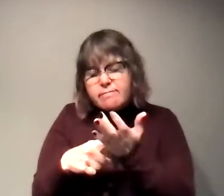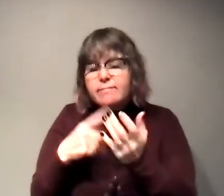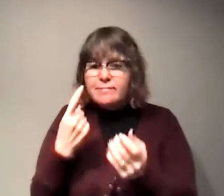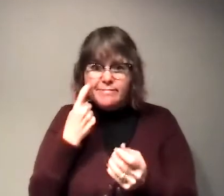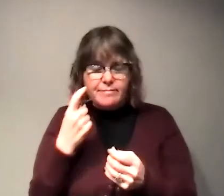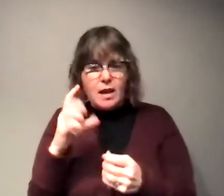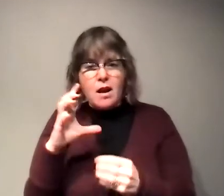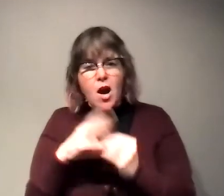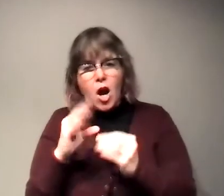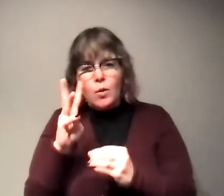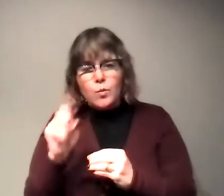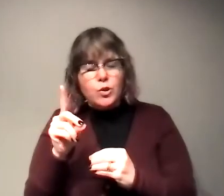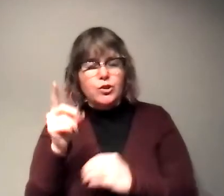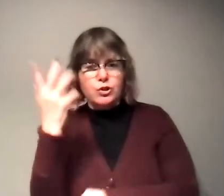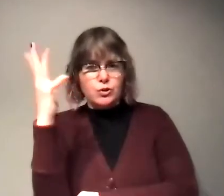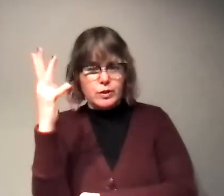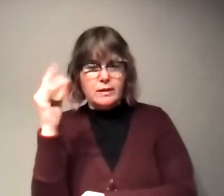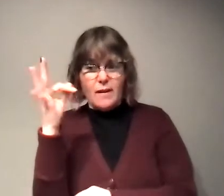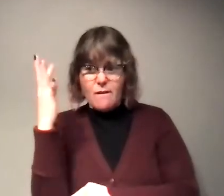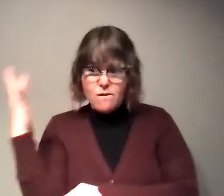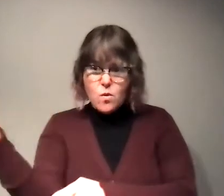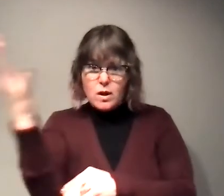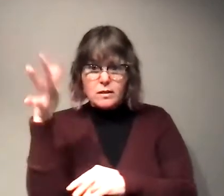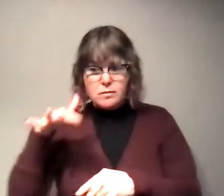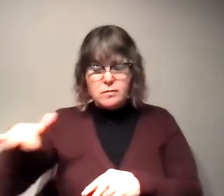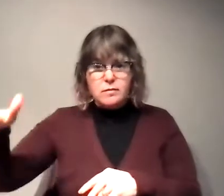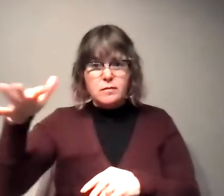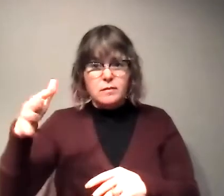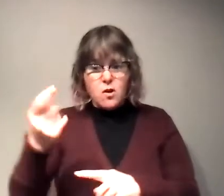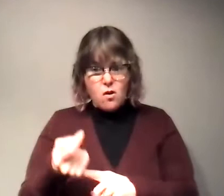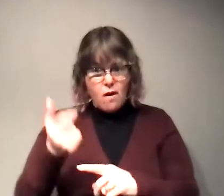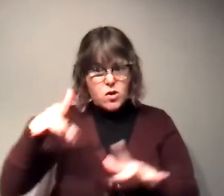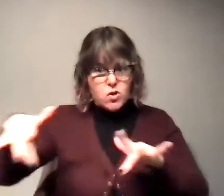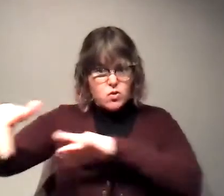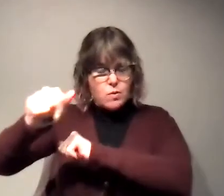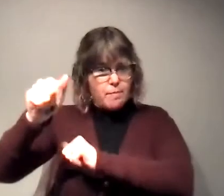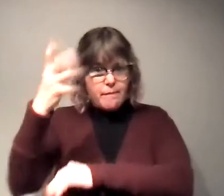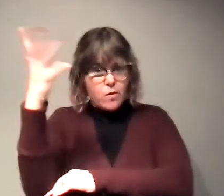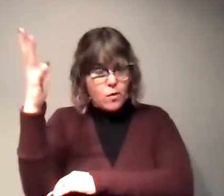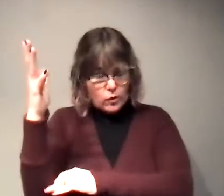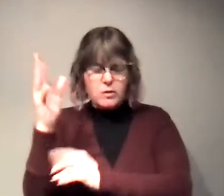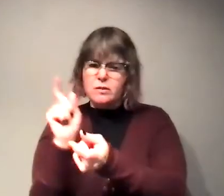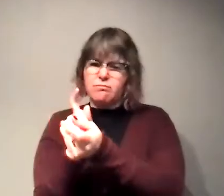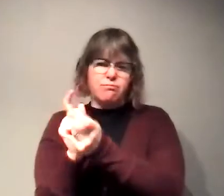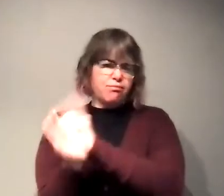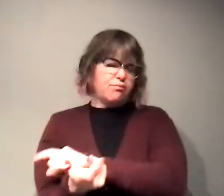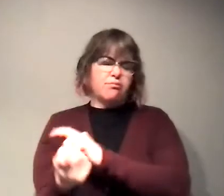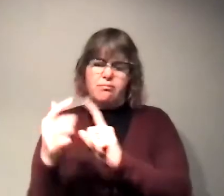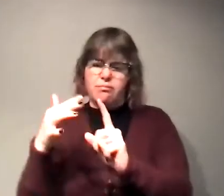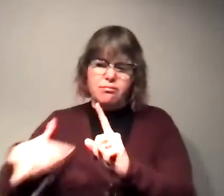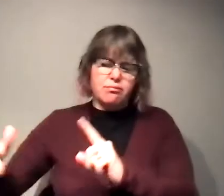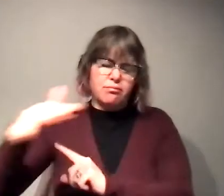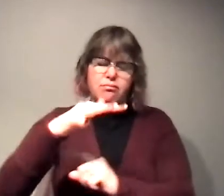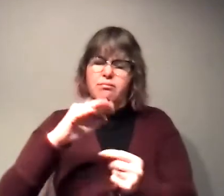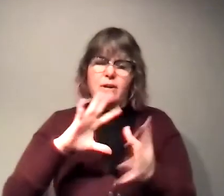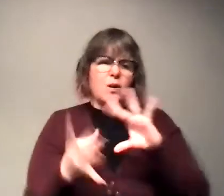trees, you know, if you have a cottonwood forest in an area and then you remove the cottonwood forest, it completely changes the ecosystem, and